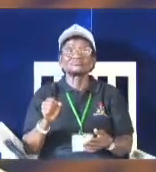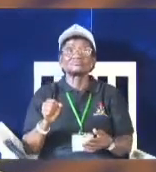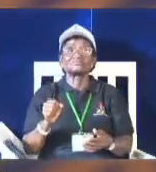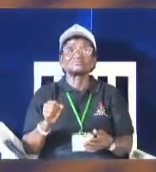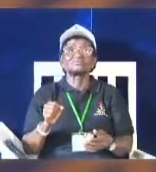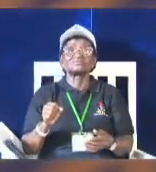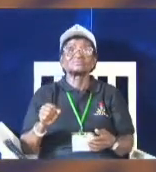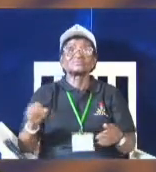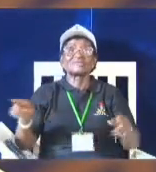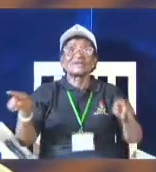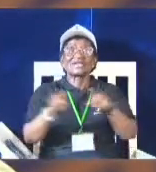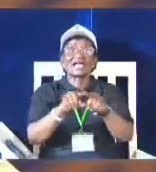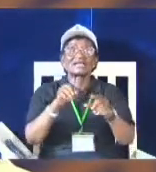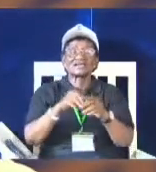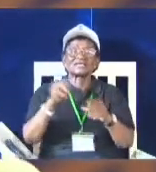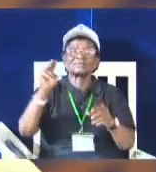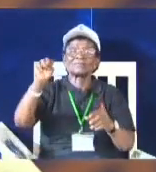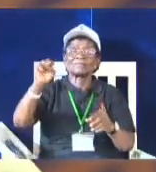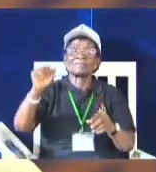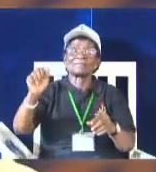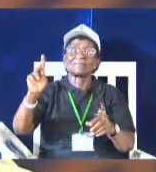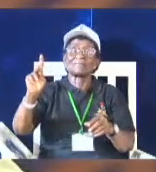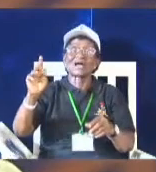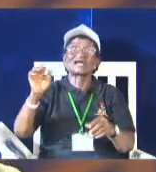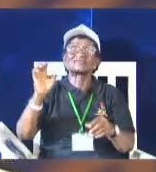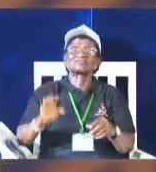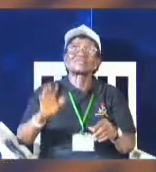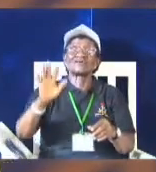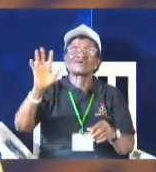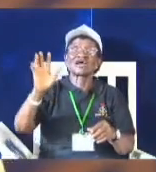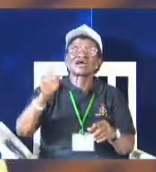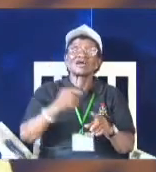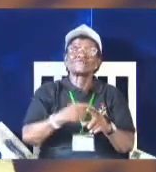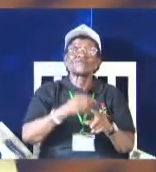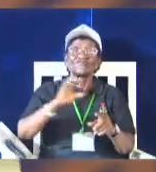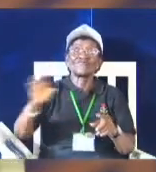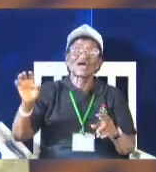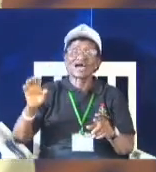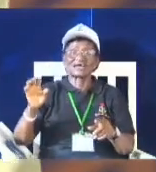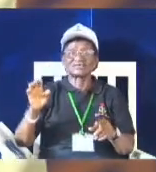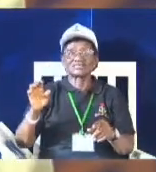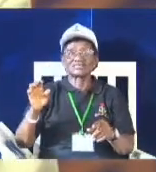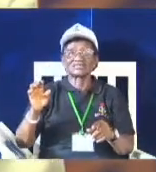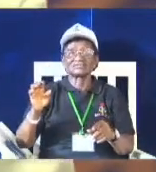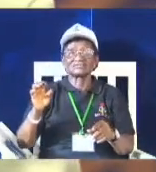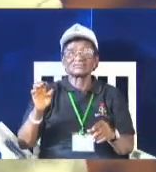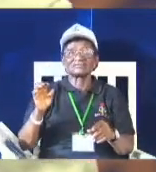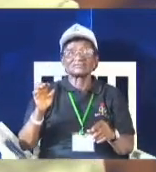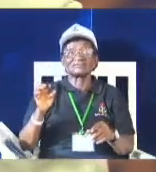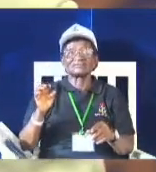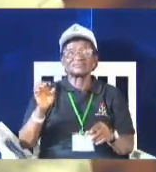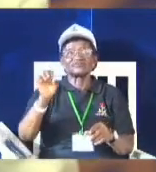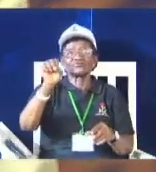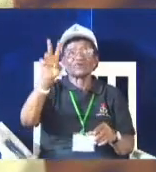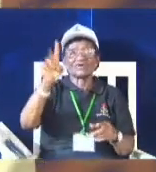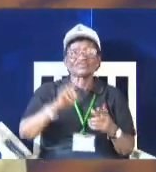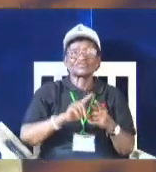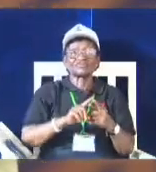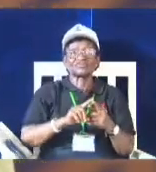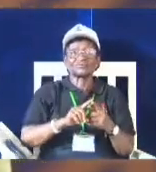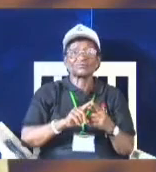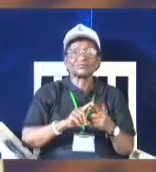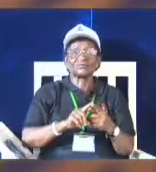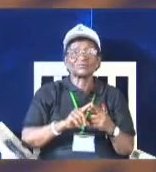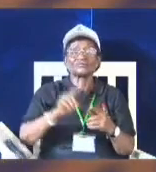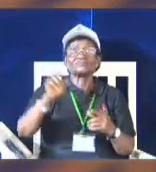Like in Mark chapter 5, from verse 2 to 13, Mark 5, from verse